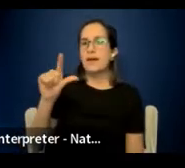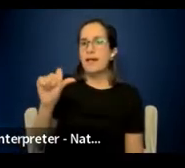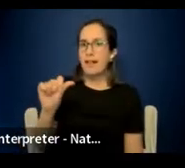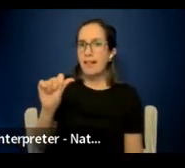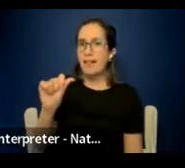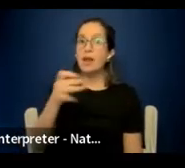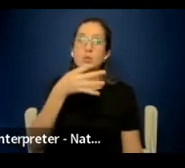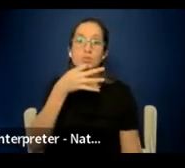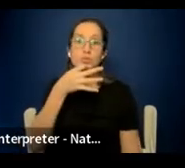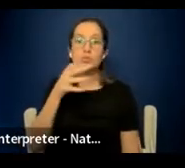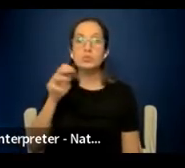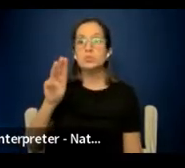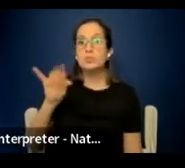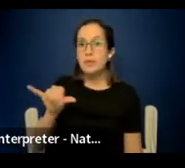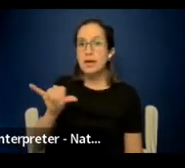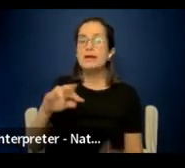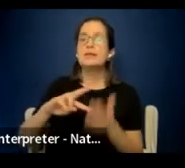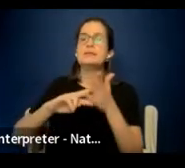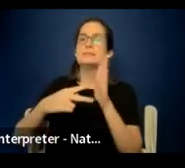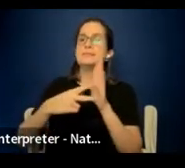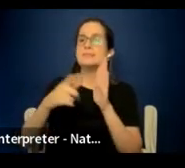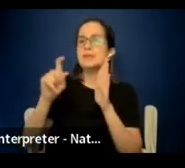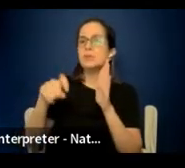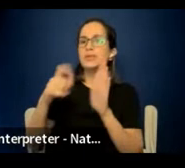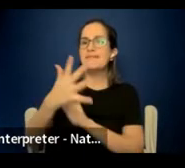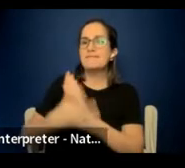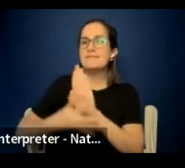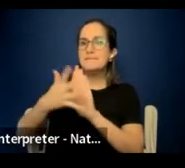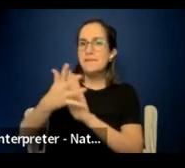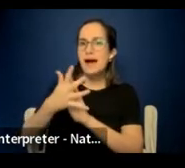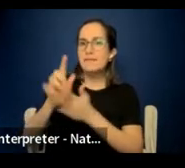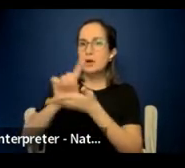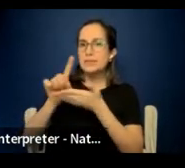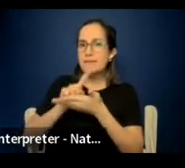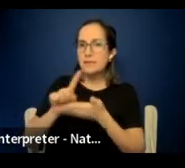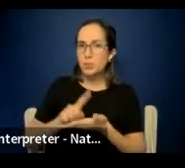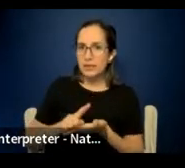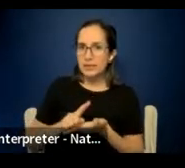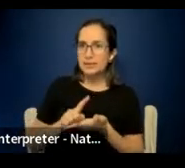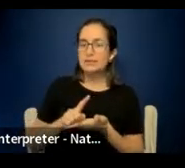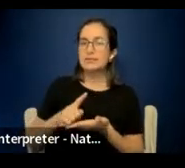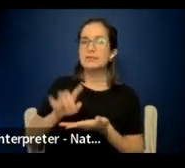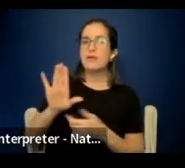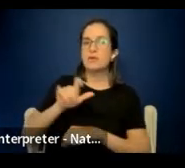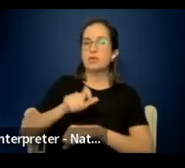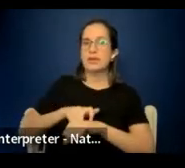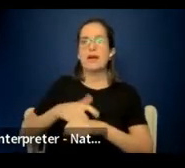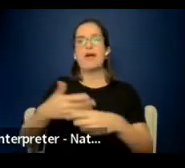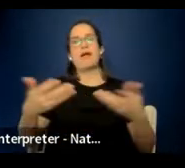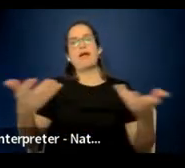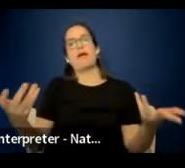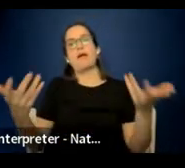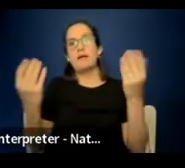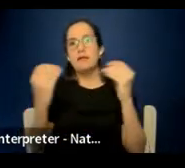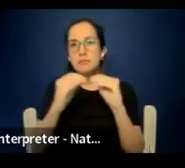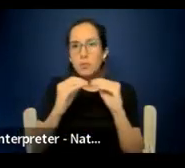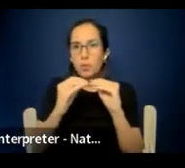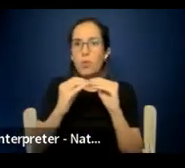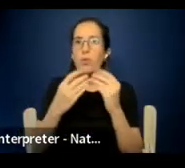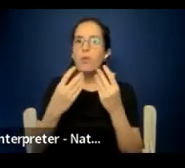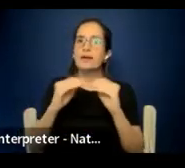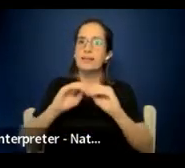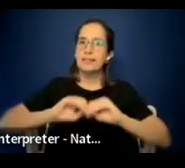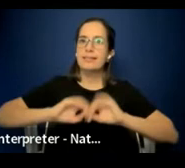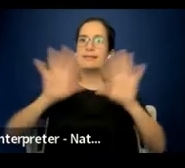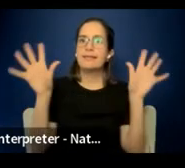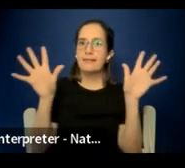we're going to need, you know, about 5 hours a week of this person's time leading up to May, does that feel like something that you're, you know, you